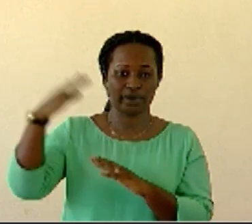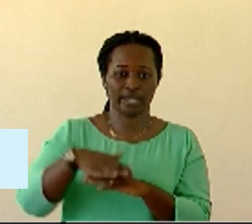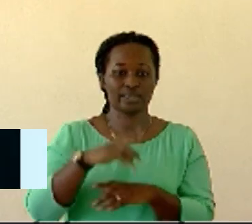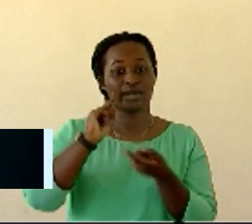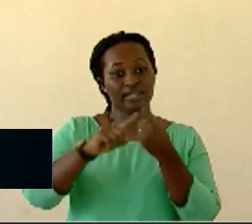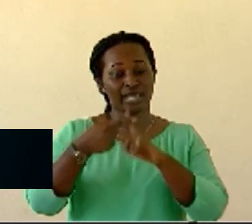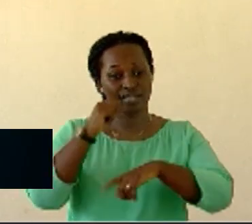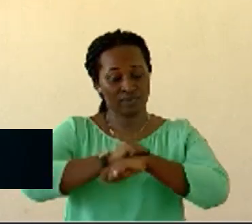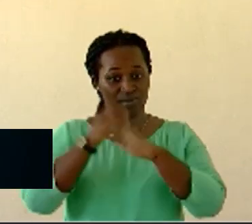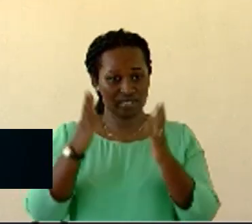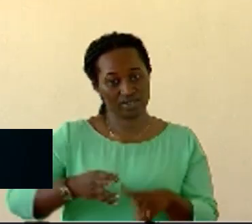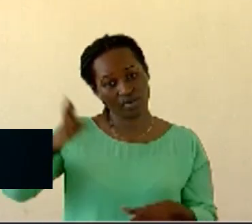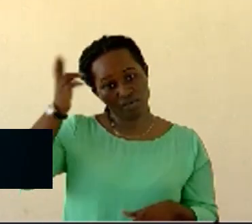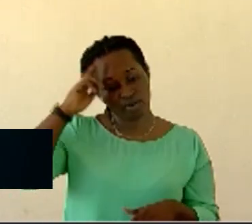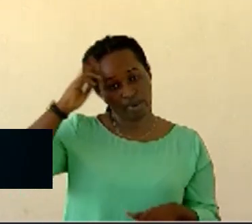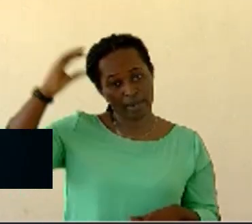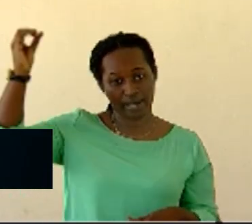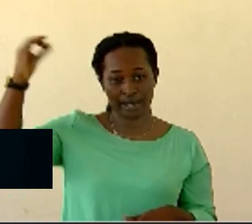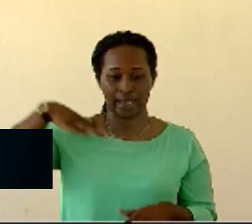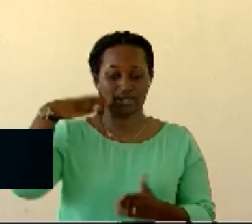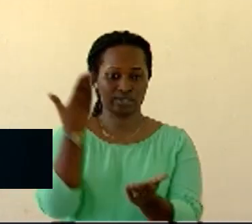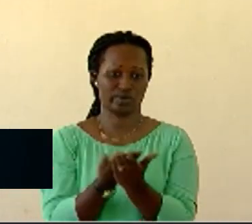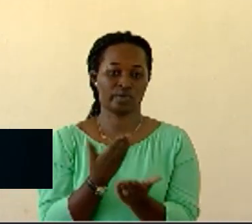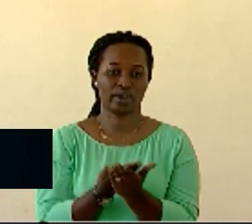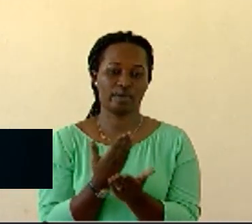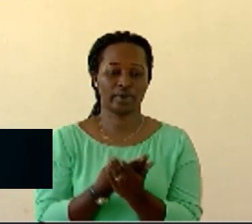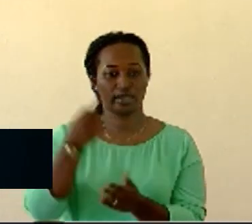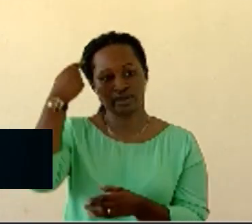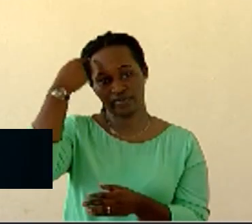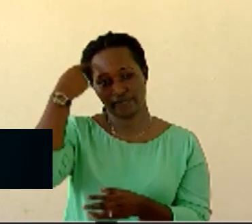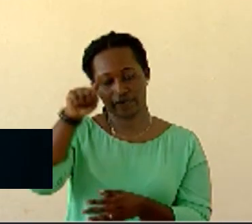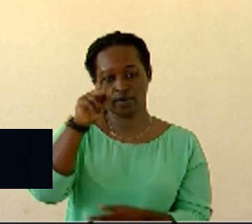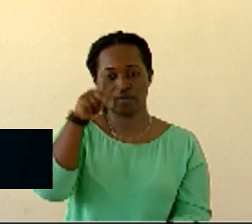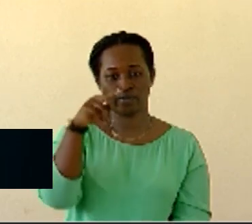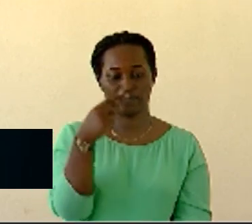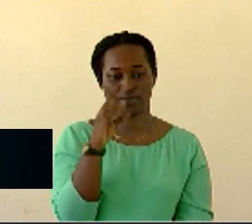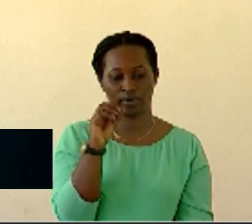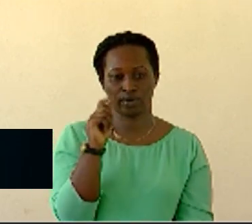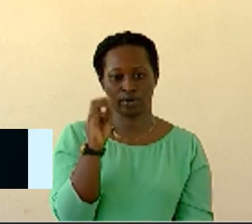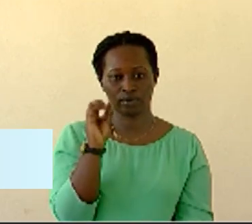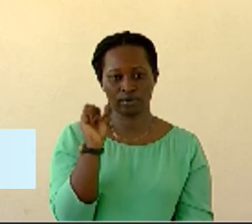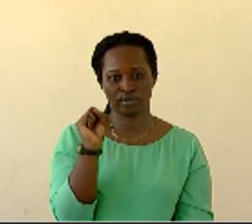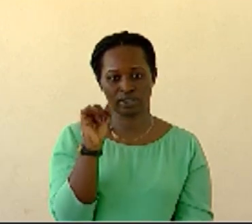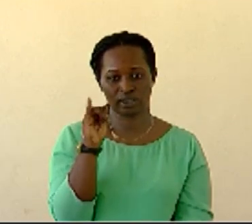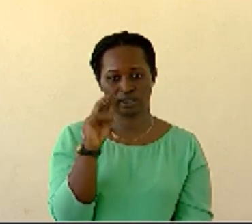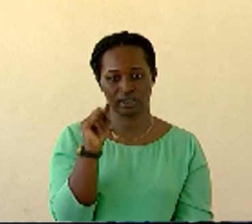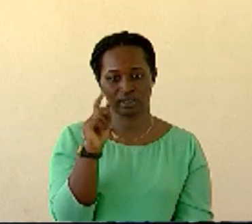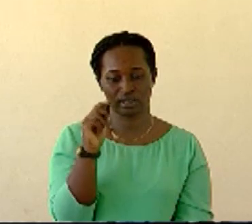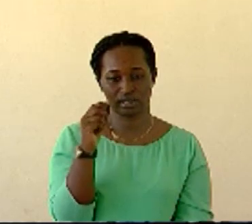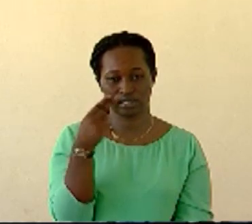students, remember, light is a requirement for photosynthesis. Do you still